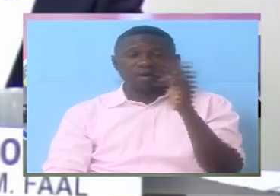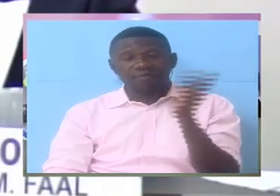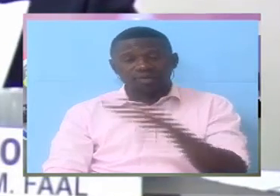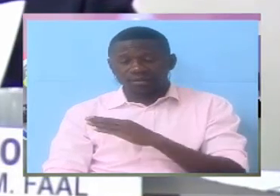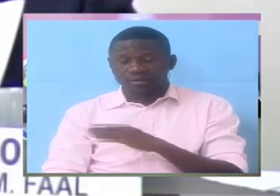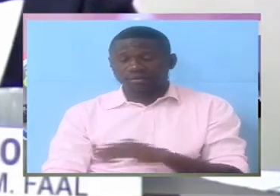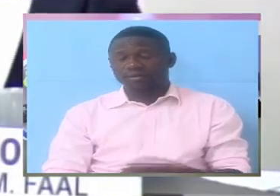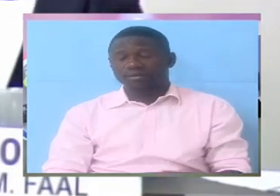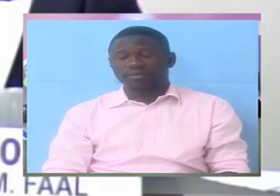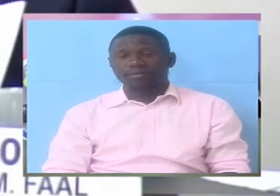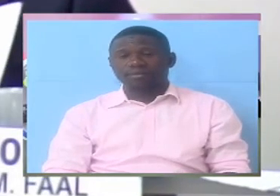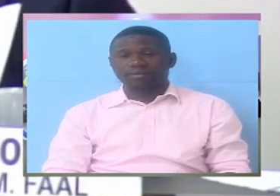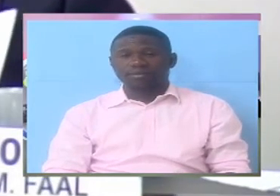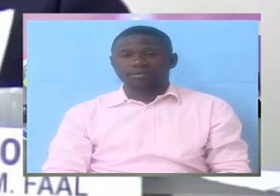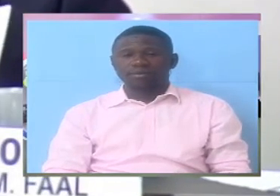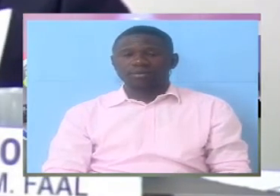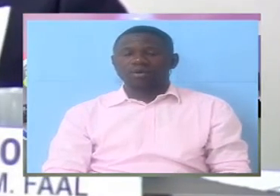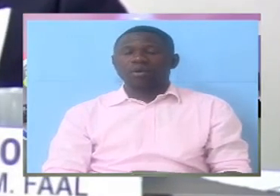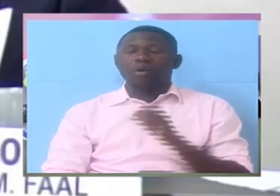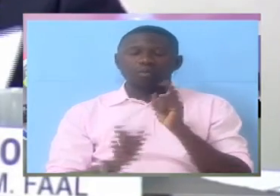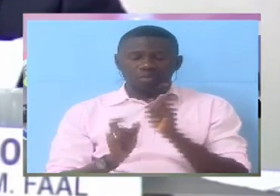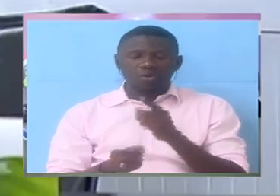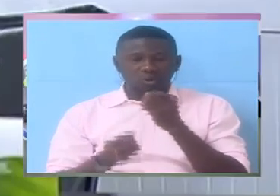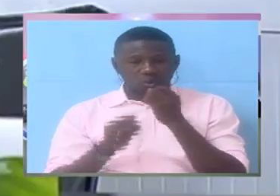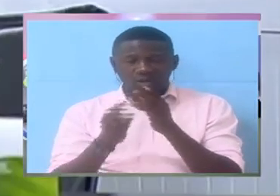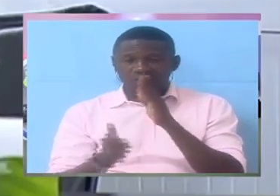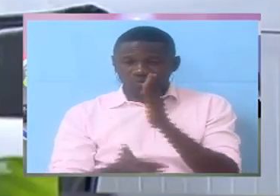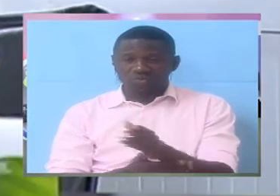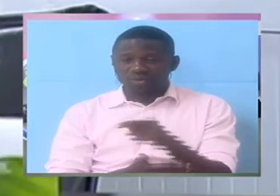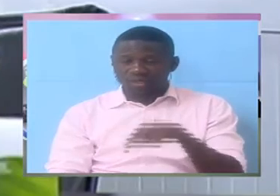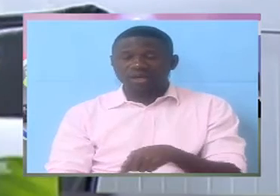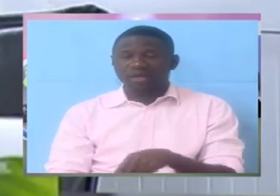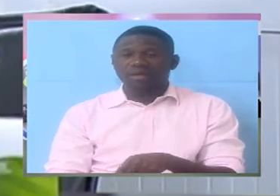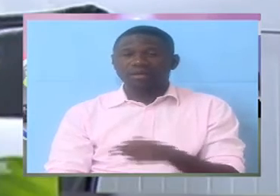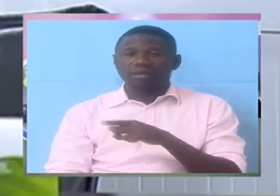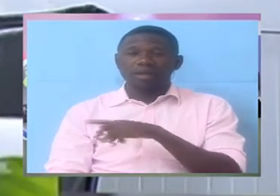speaking the truth or would they be speaking falsehood?